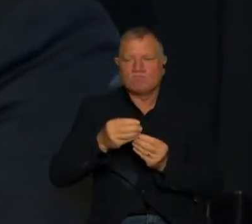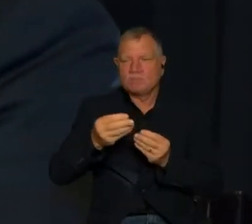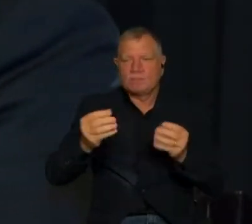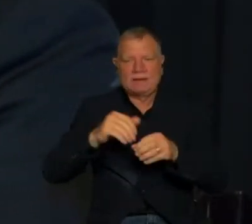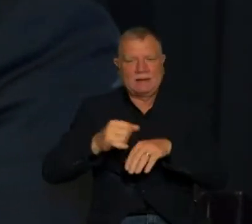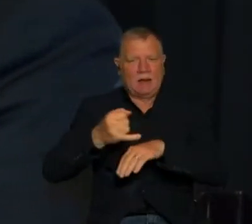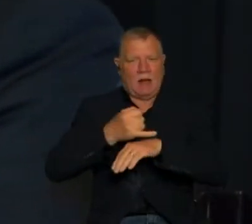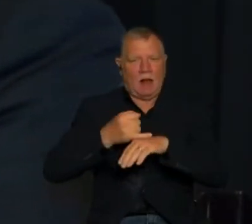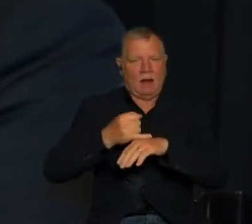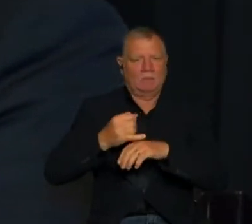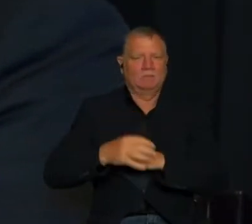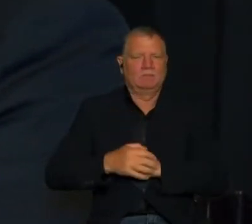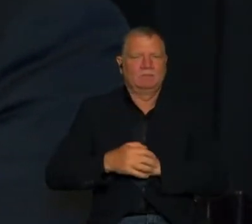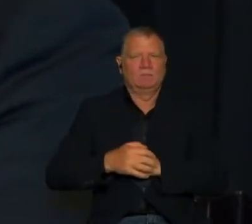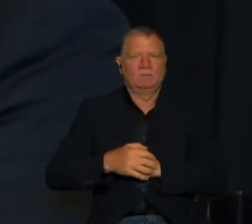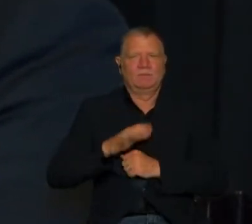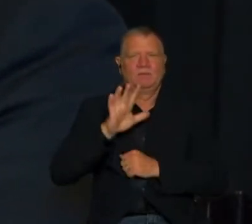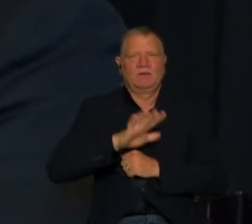the island.